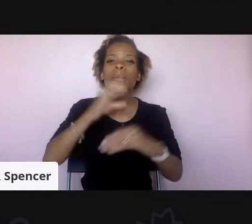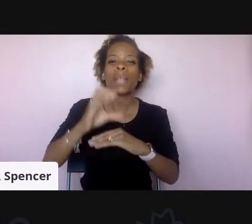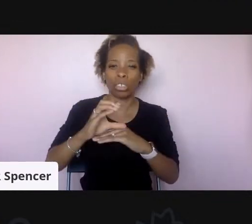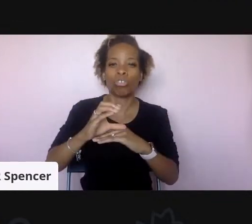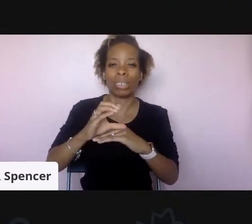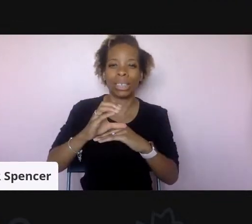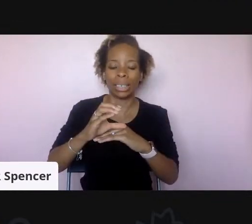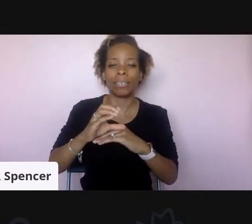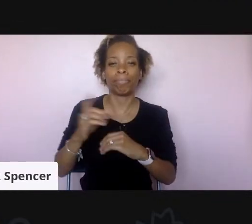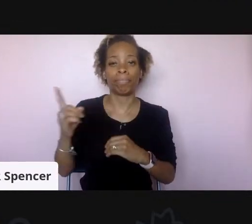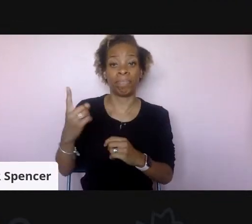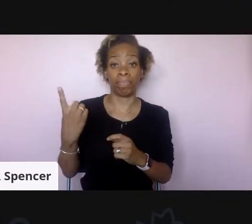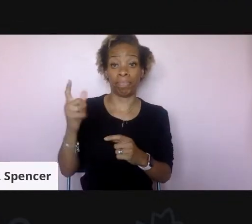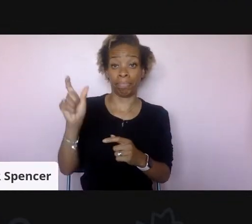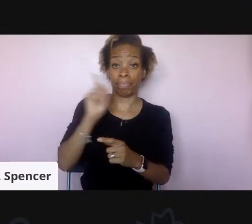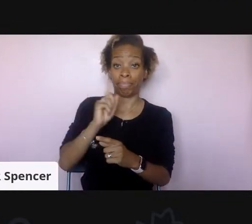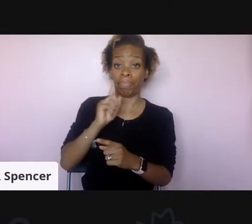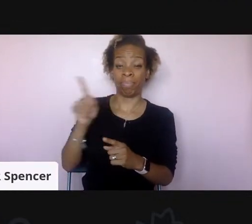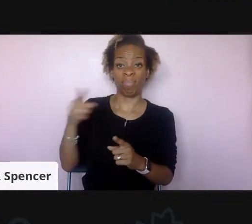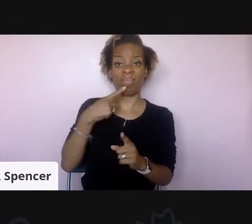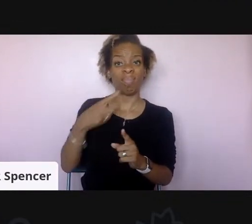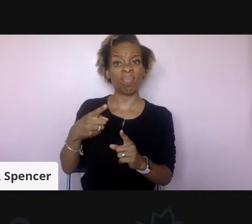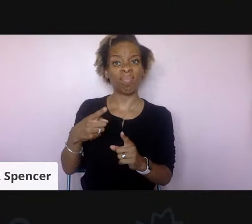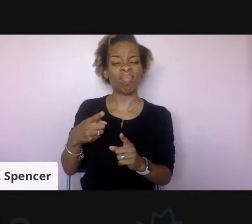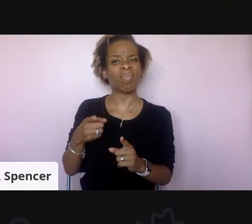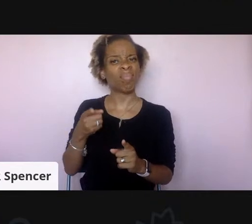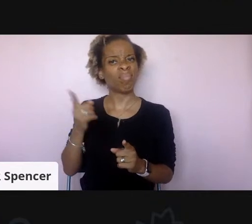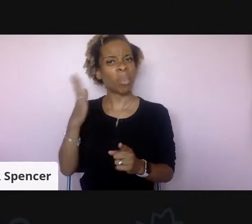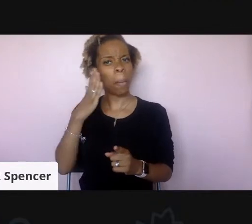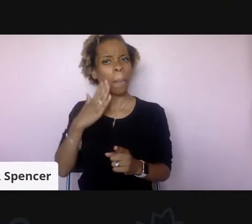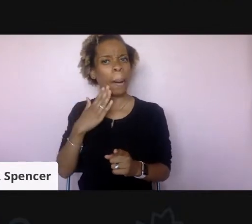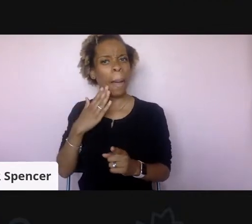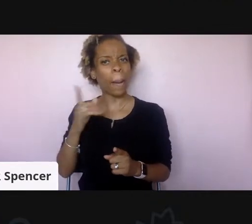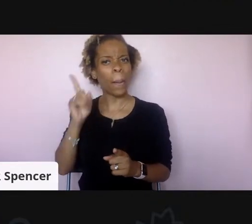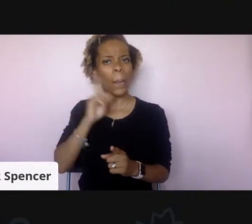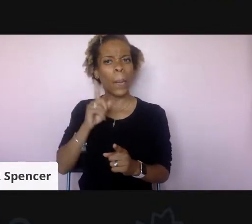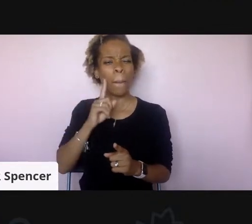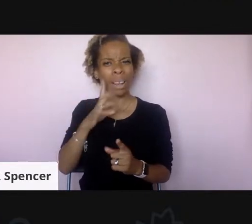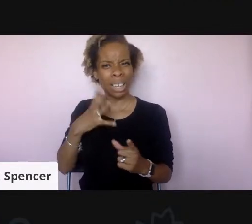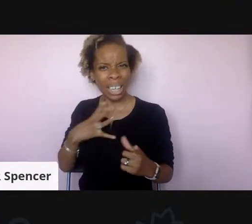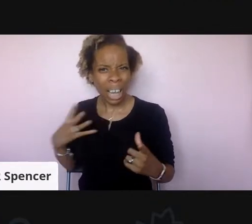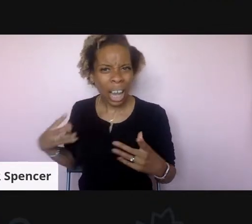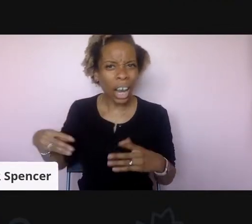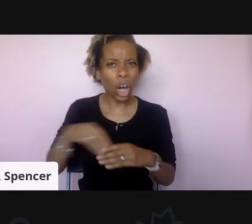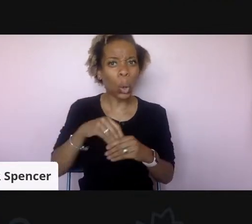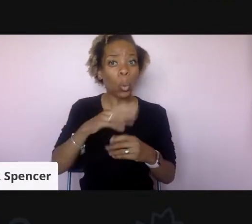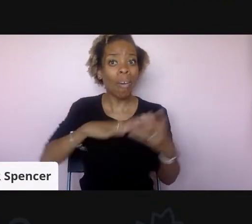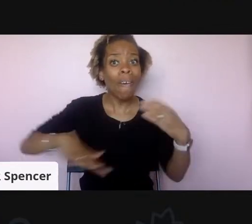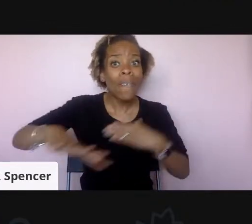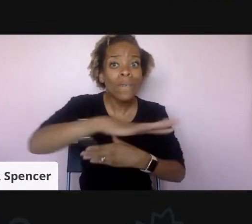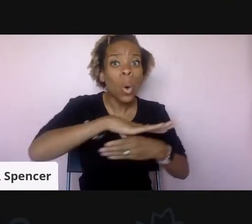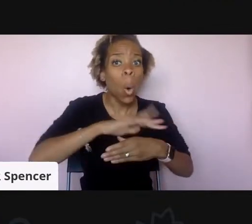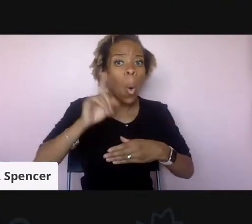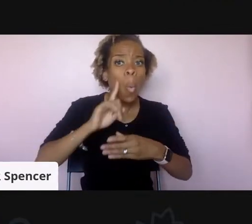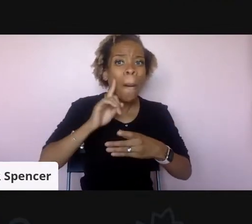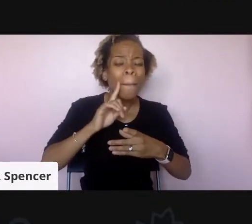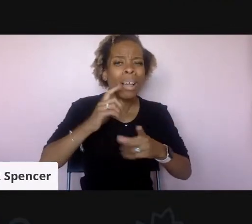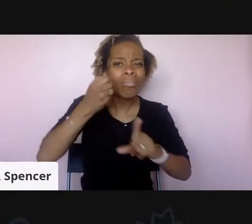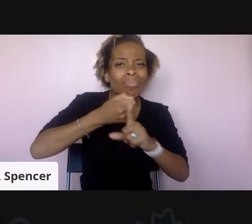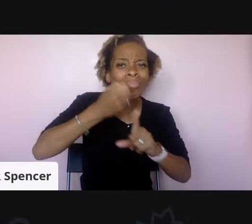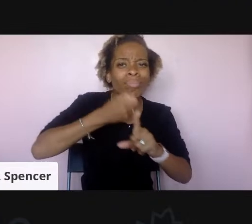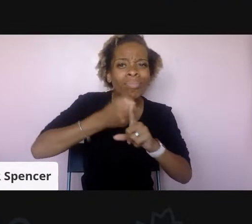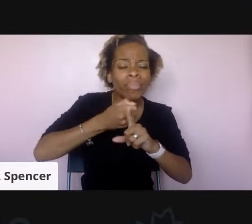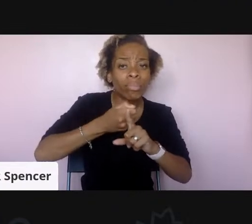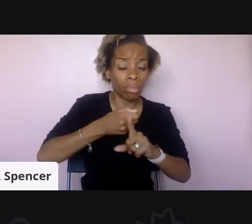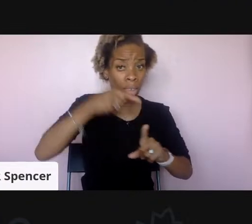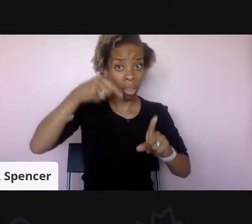argued for Black women's experience to be included in women's struggles. This was a time when women's issues were